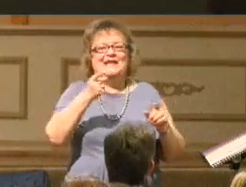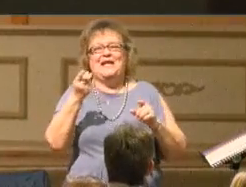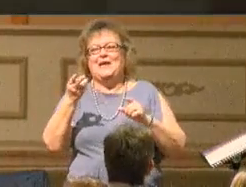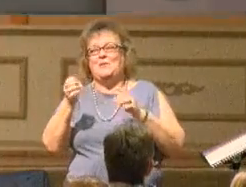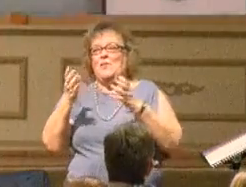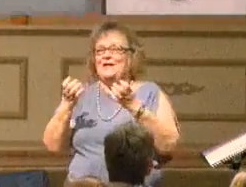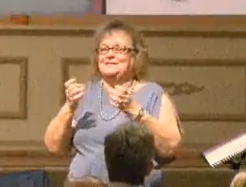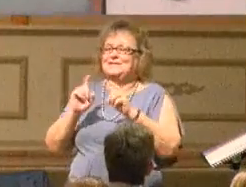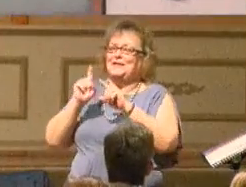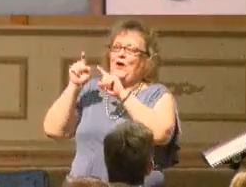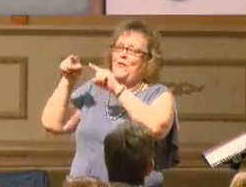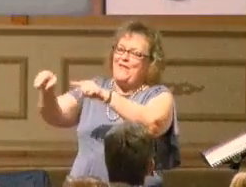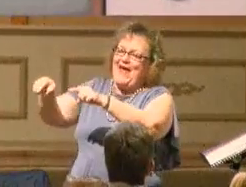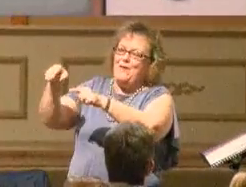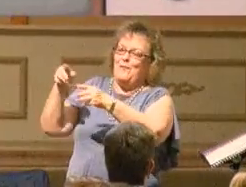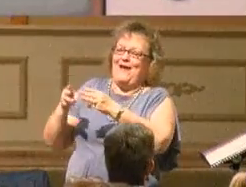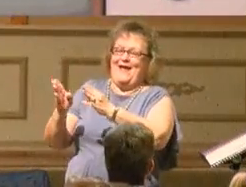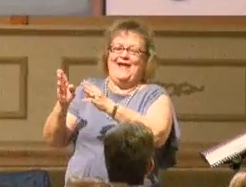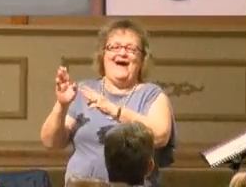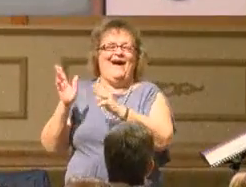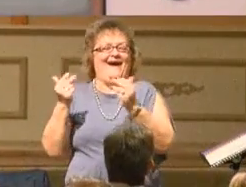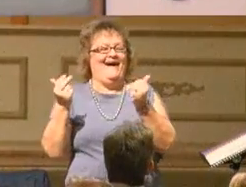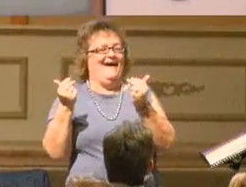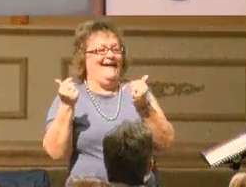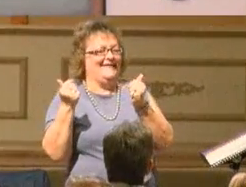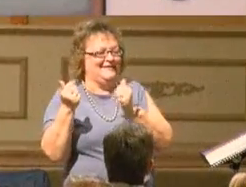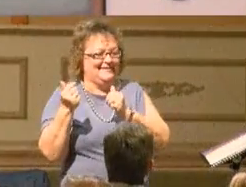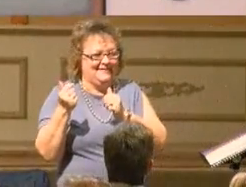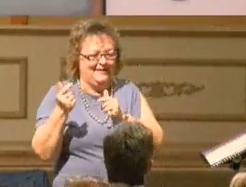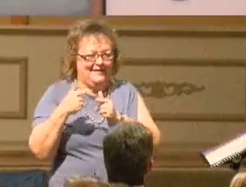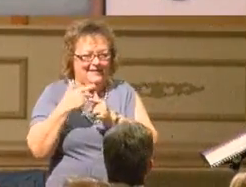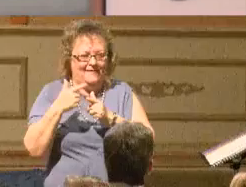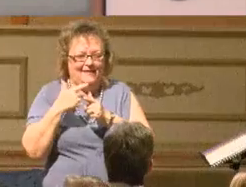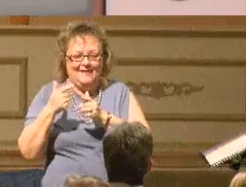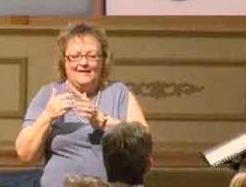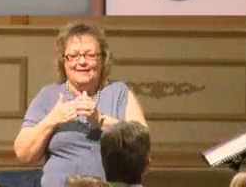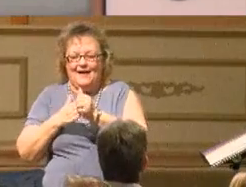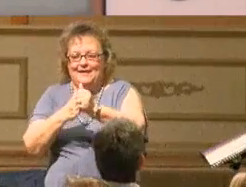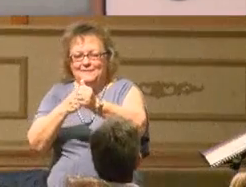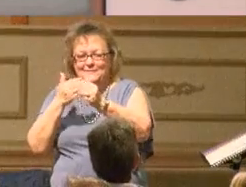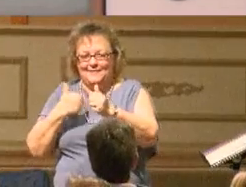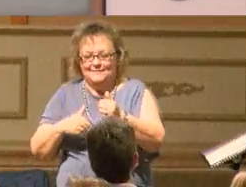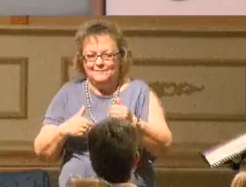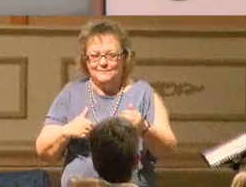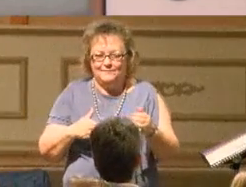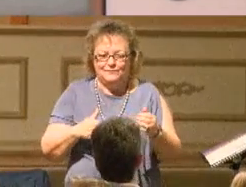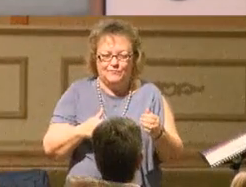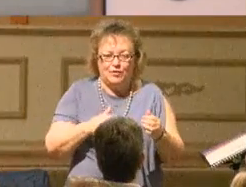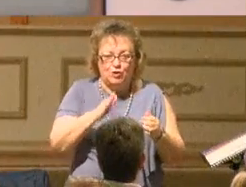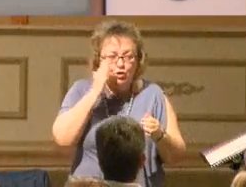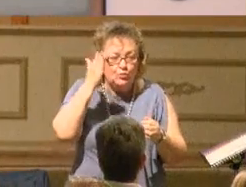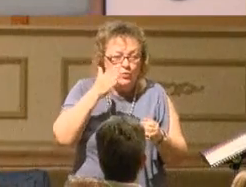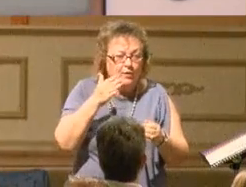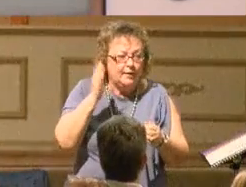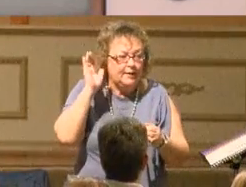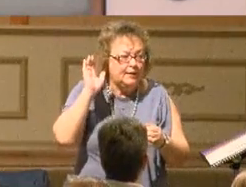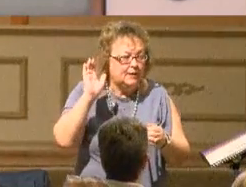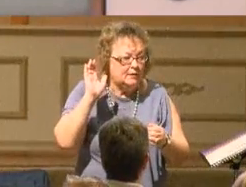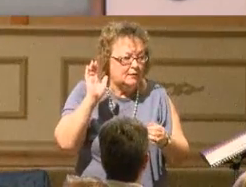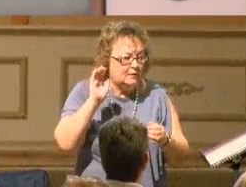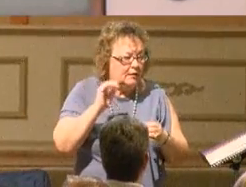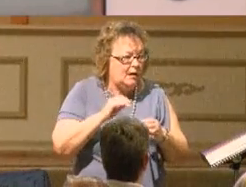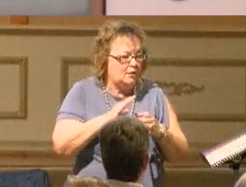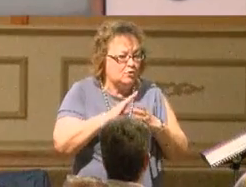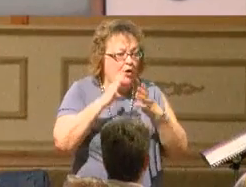way. All right. And then it guided me in. You're going to hear a lot of voices about how to go to